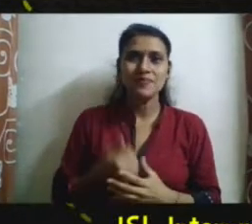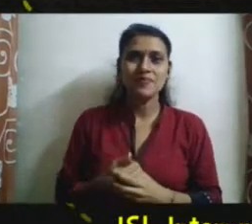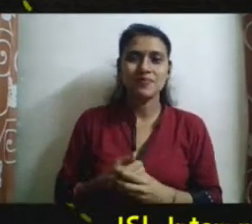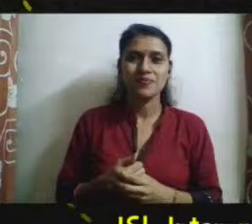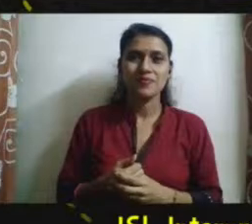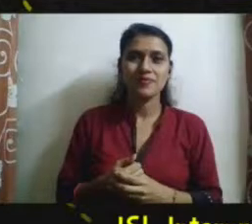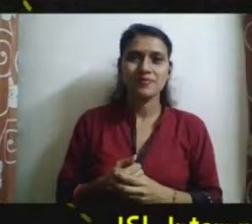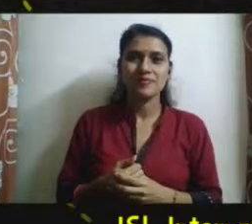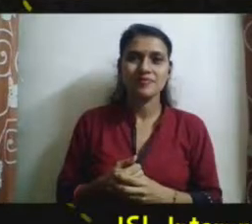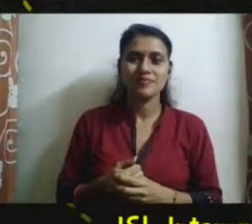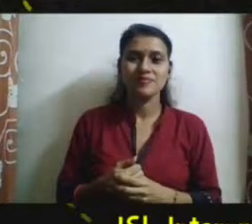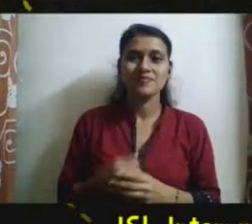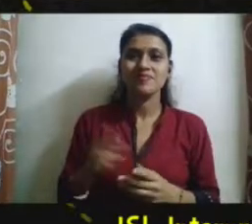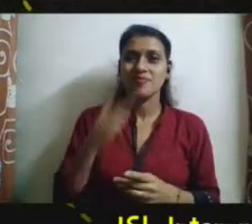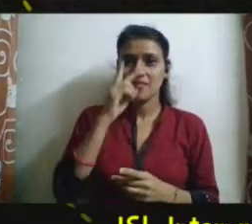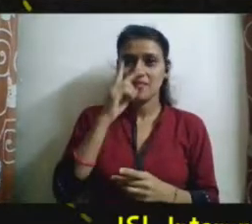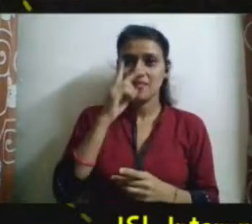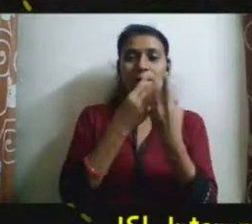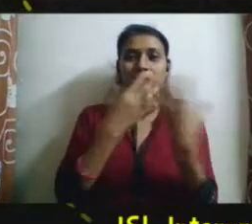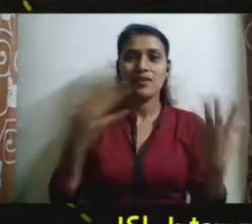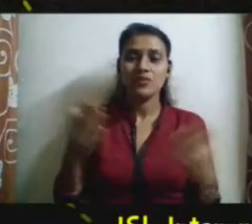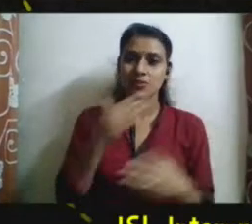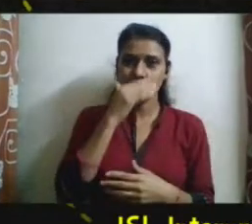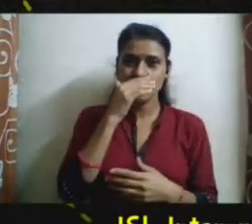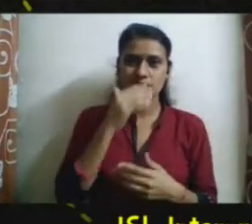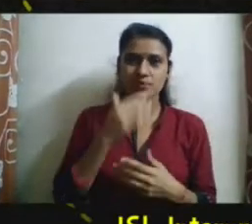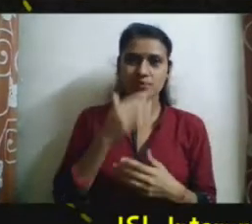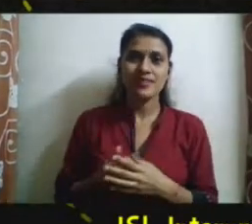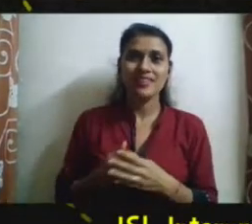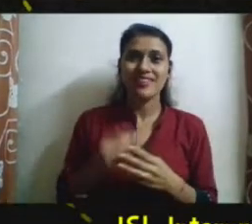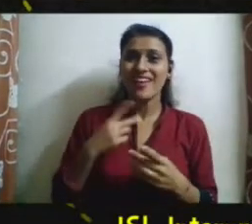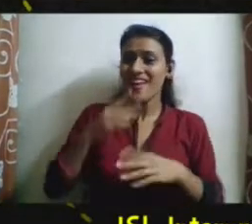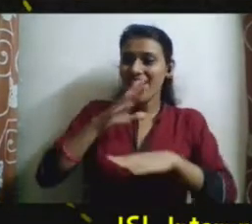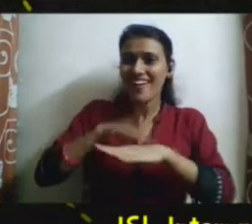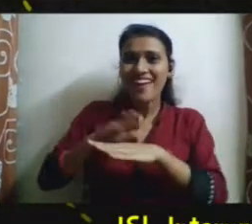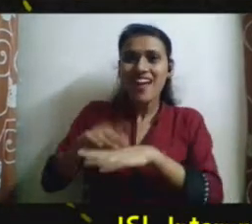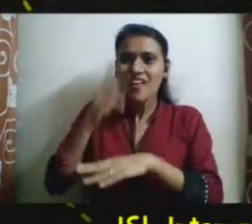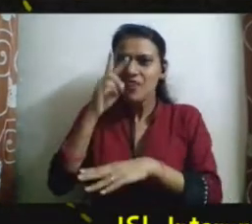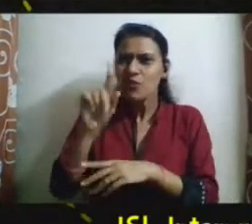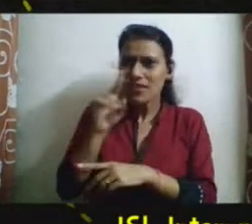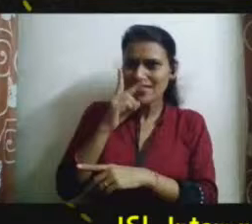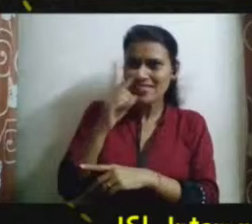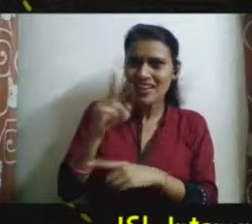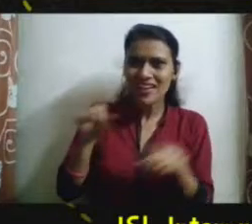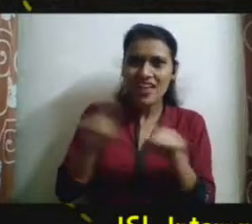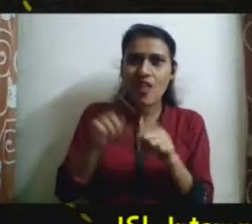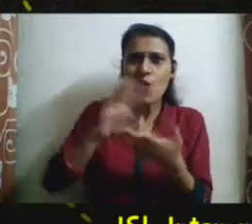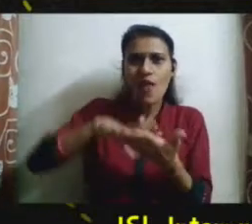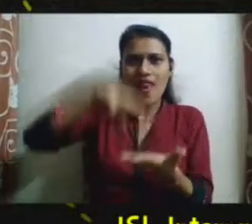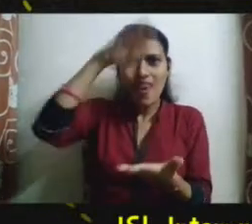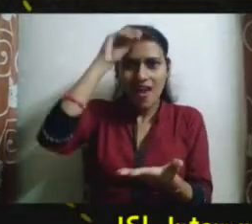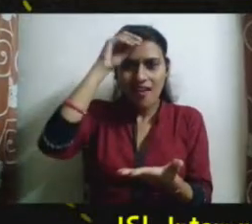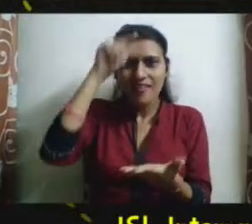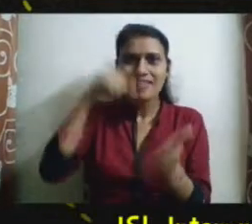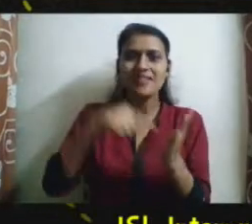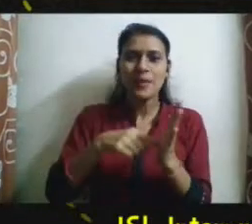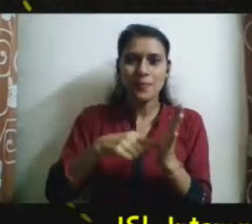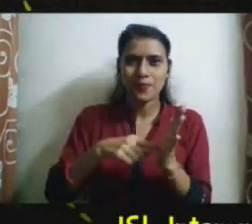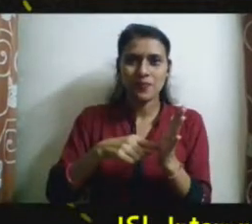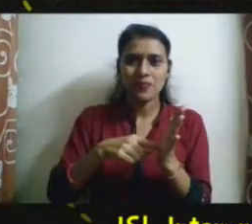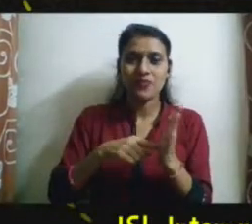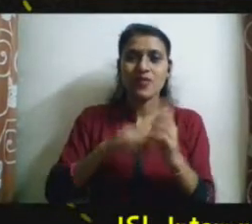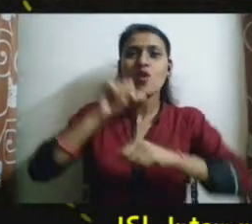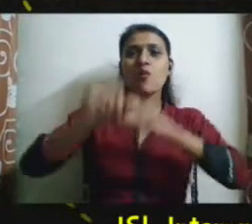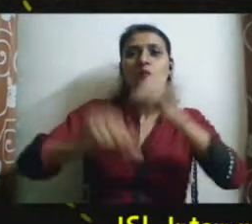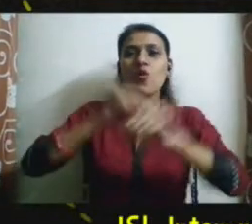encapsulated in many of the compositions that we sing, that as you learn them, the process of